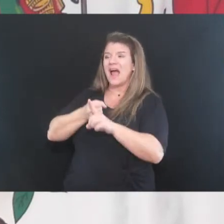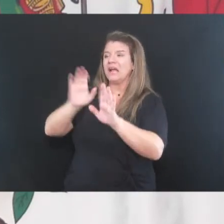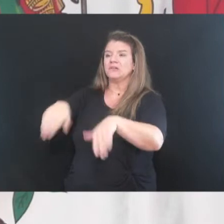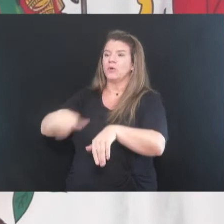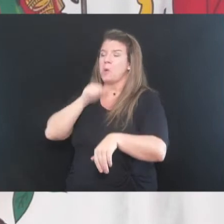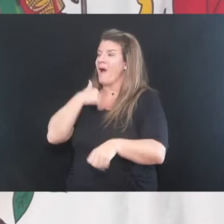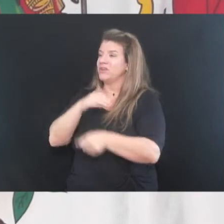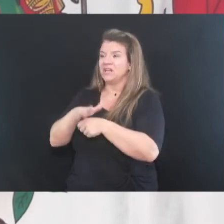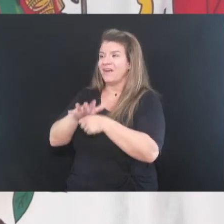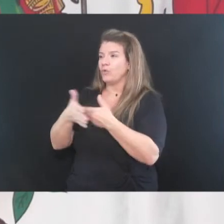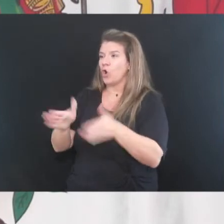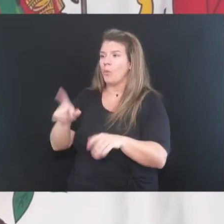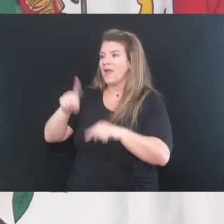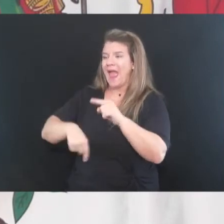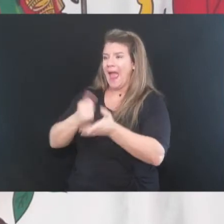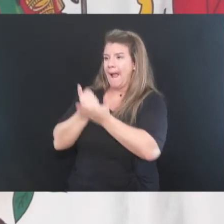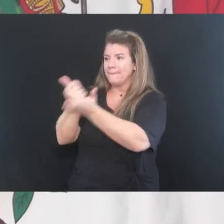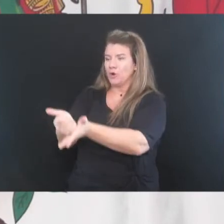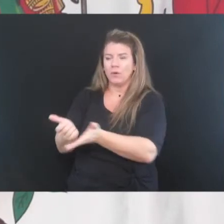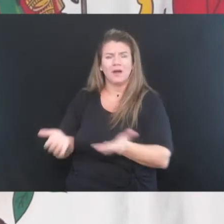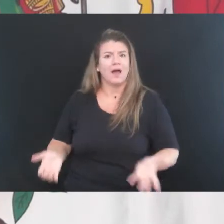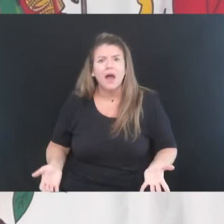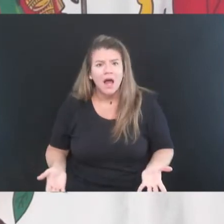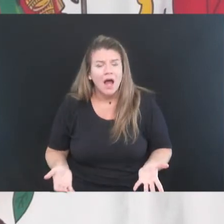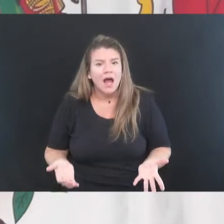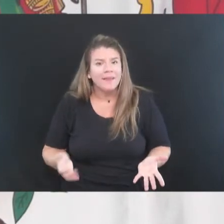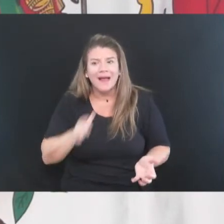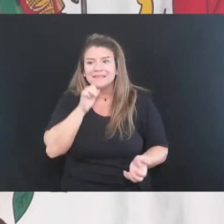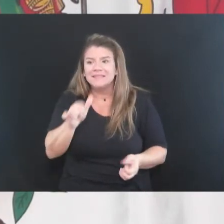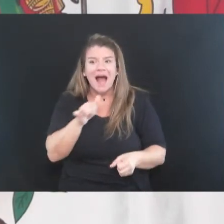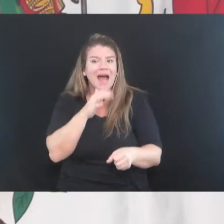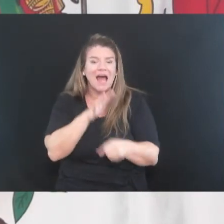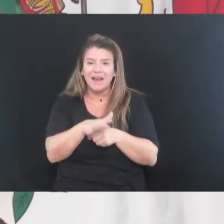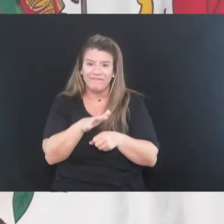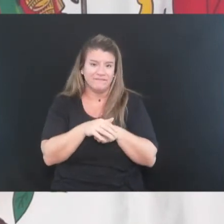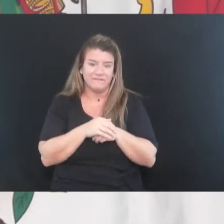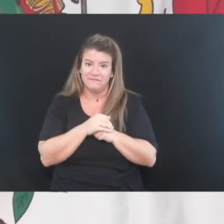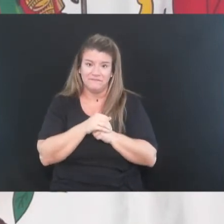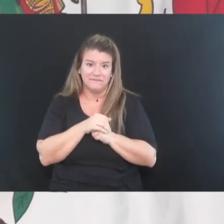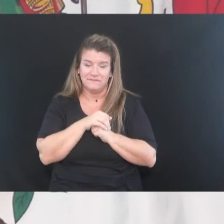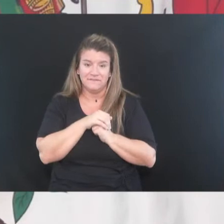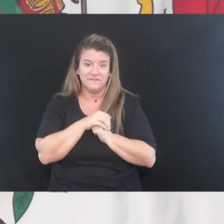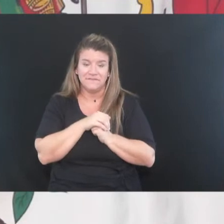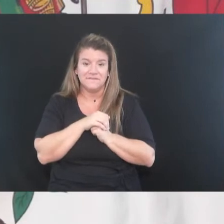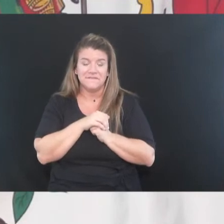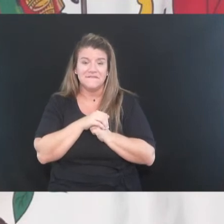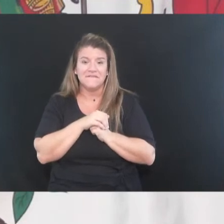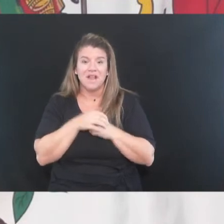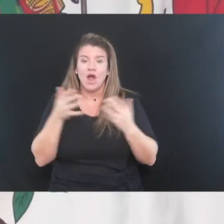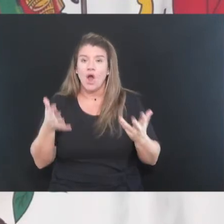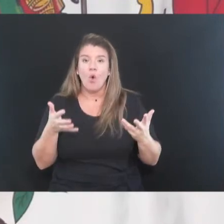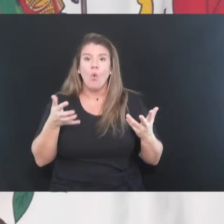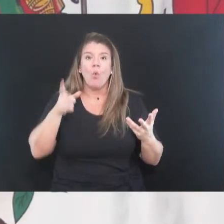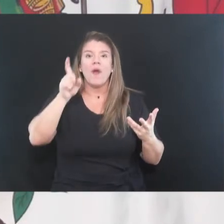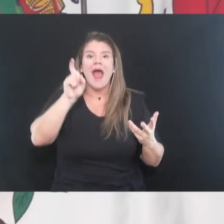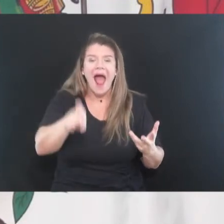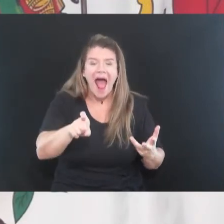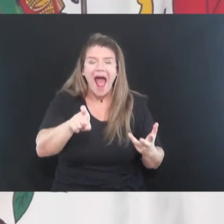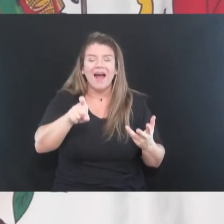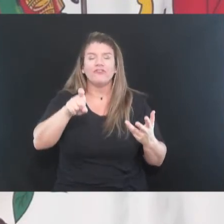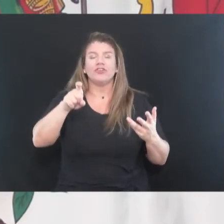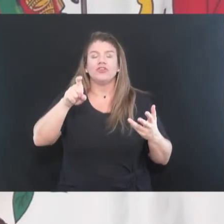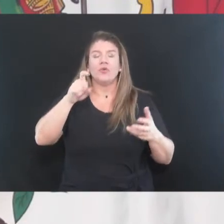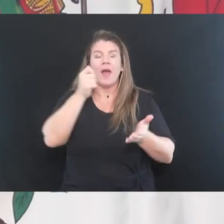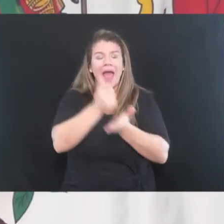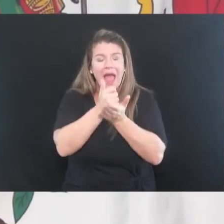be, because they don't have any room at the end. At the end of the day, we have absolutely got to prop these people